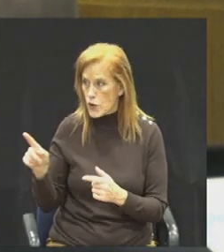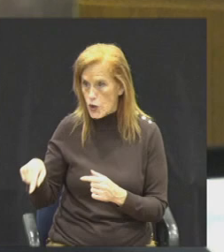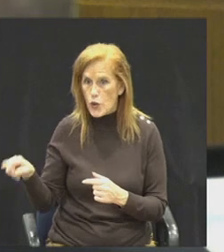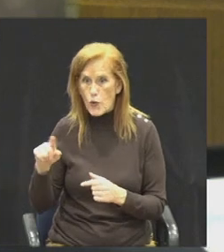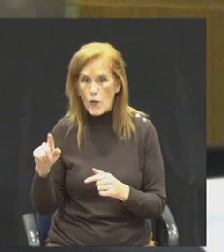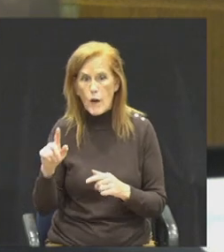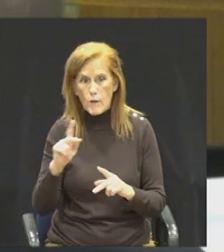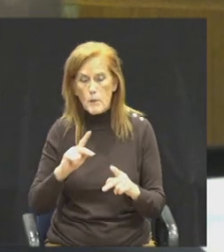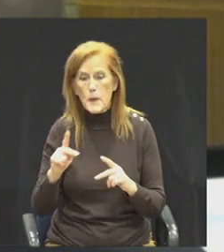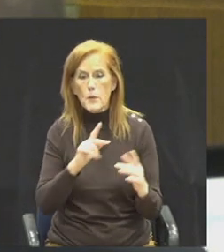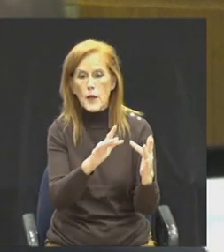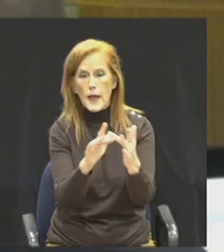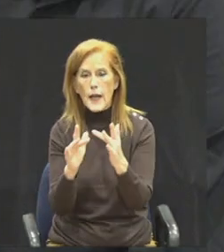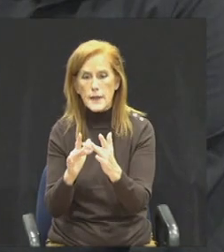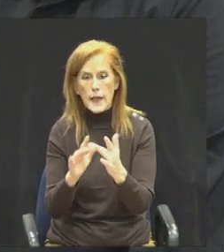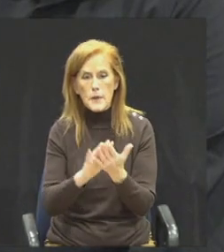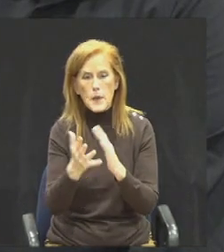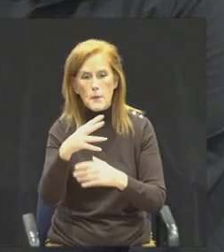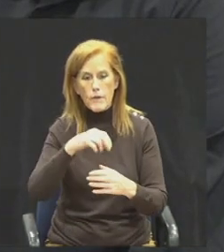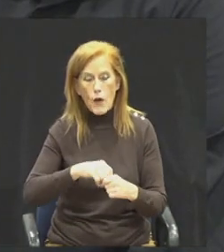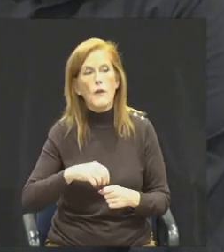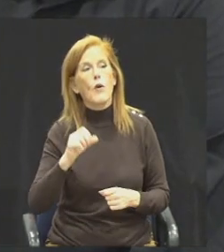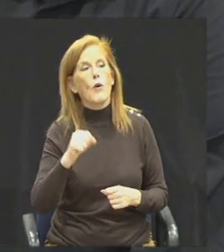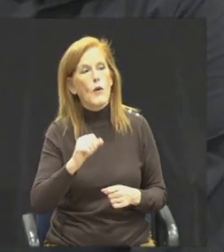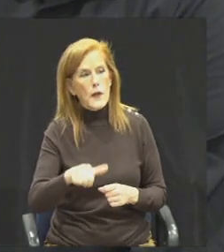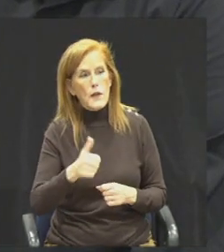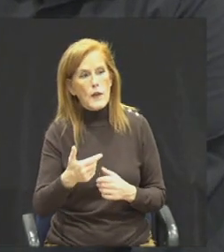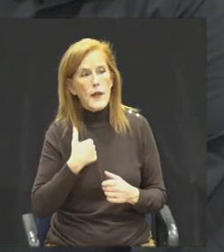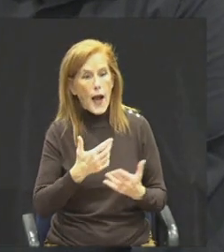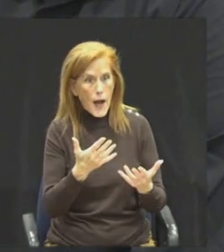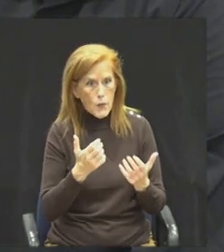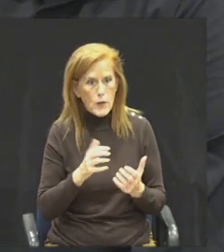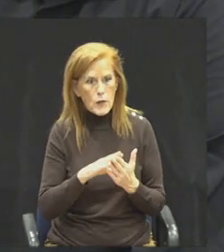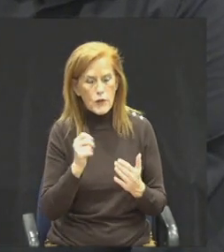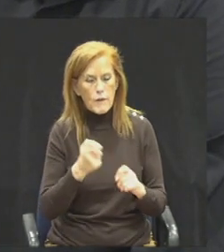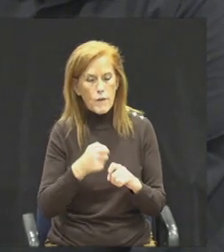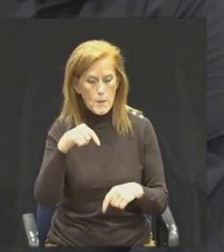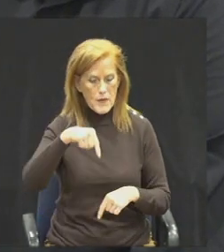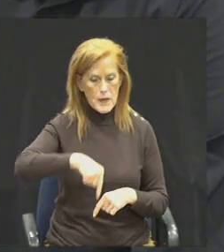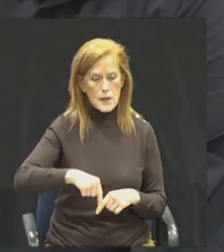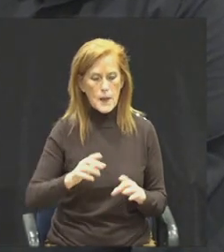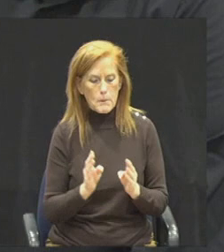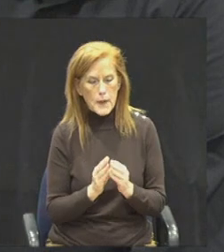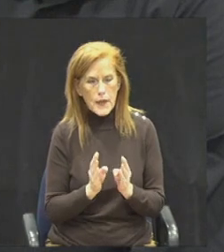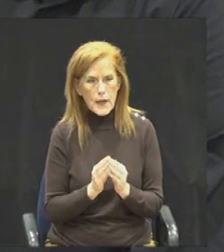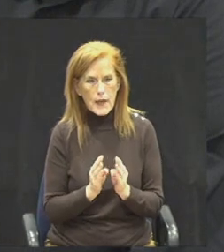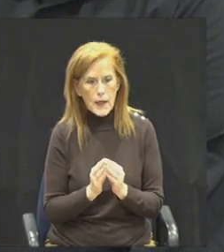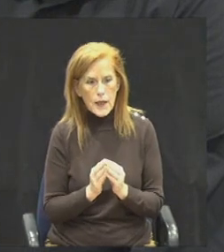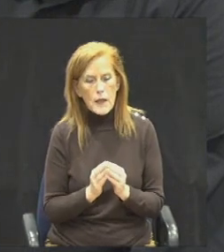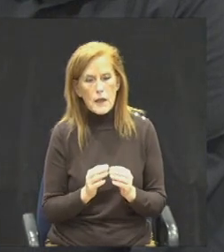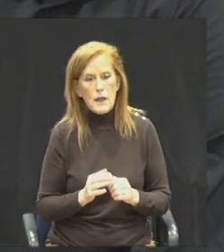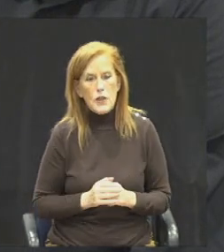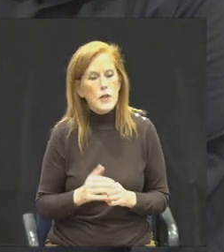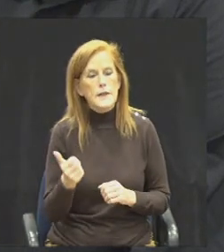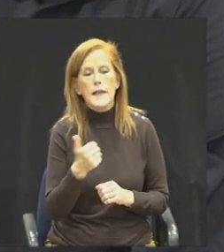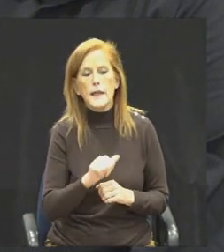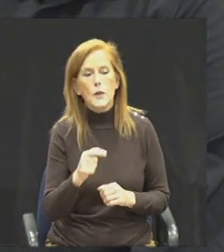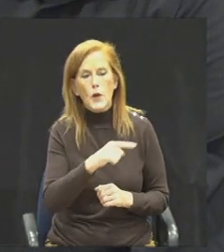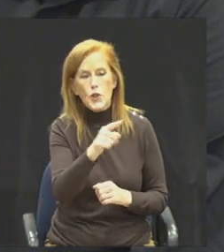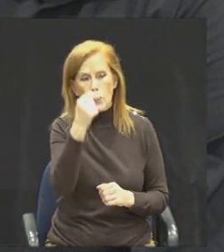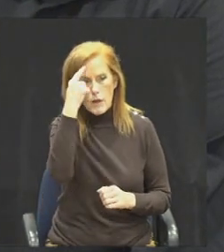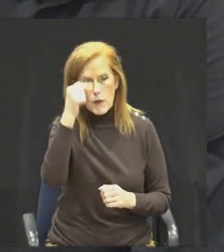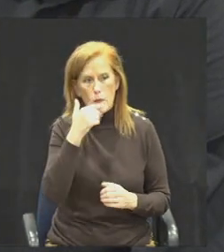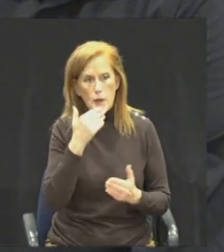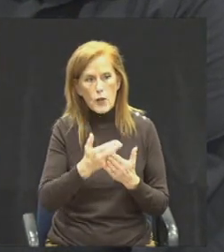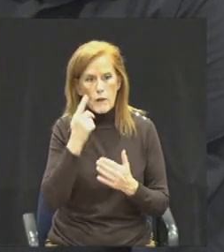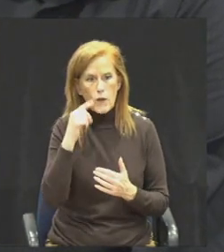Thank you. That would be great. That was the other big thing I wanted to get out of this meeting, was maybe a network beyond that you guys think would be good for us to interface with.